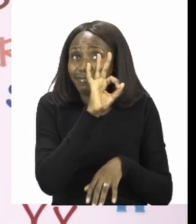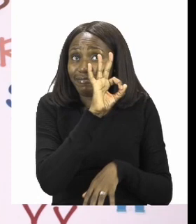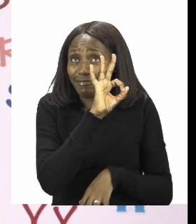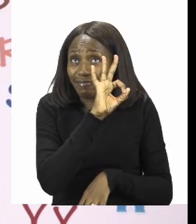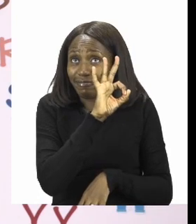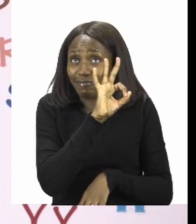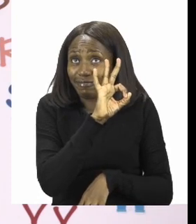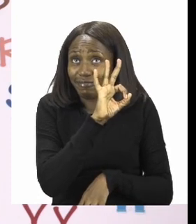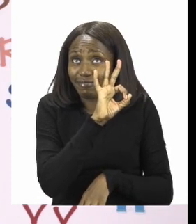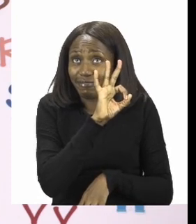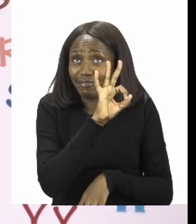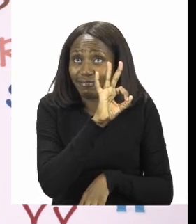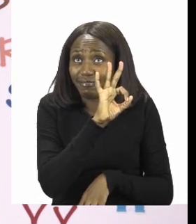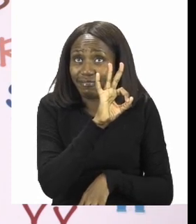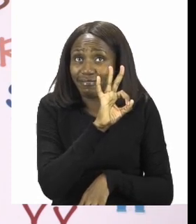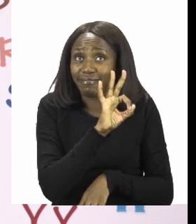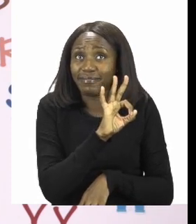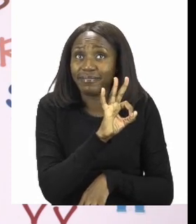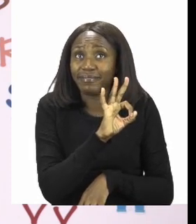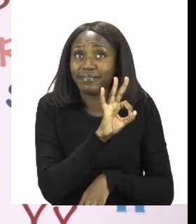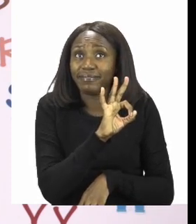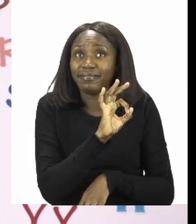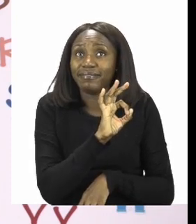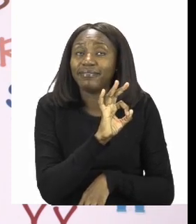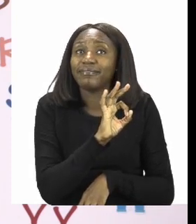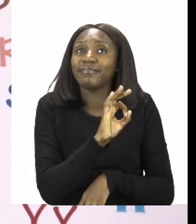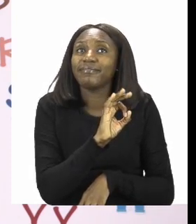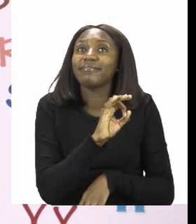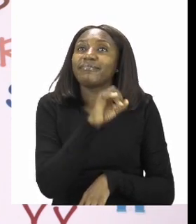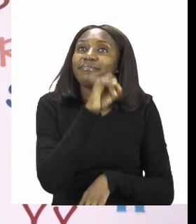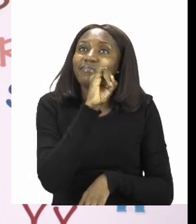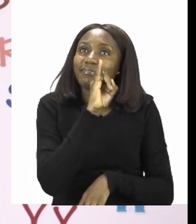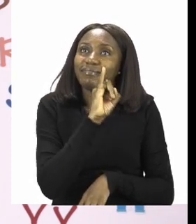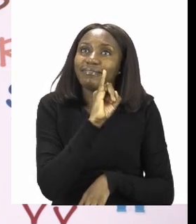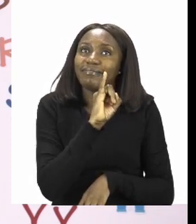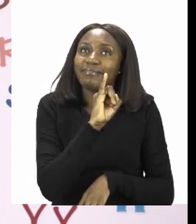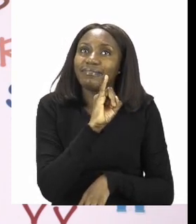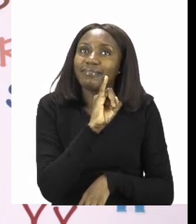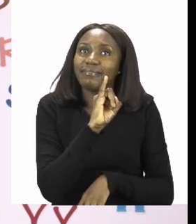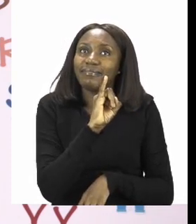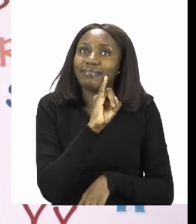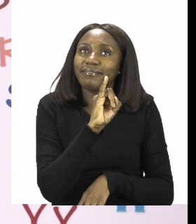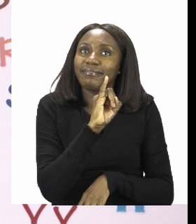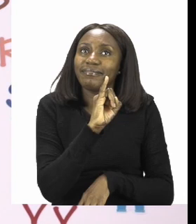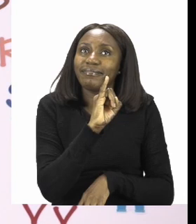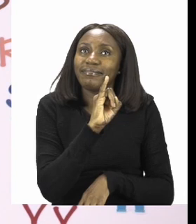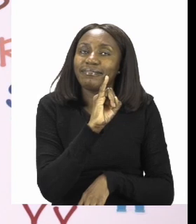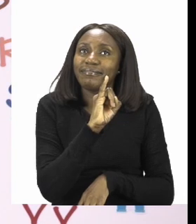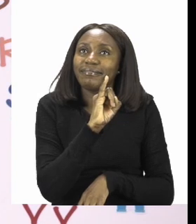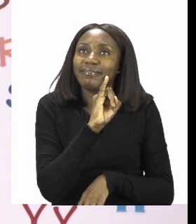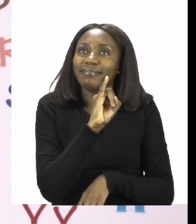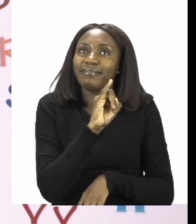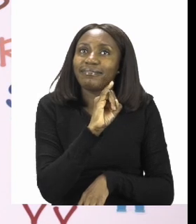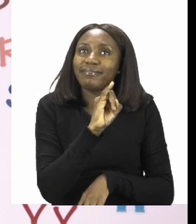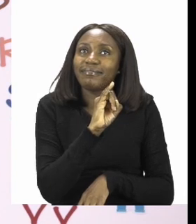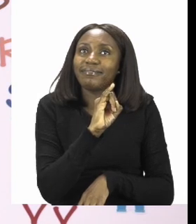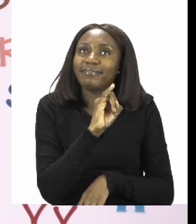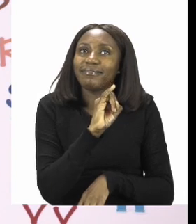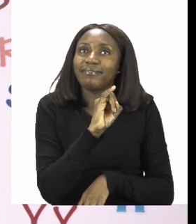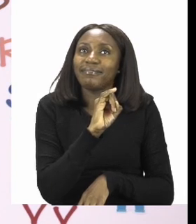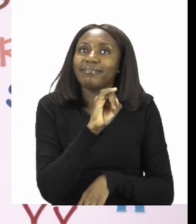the letter F and then I. Very